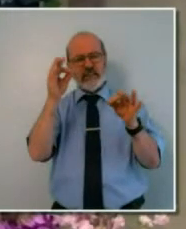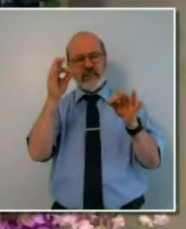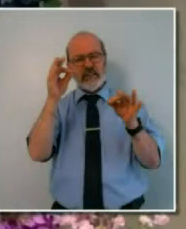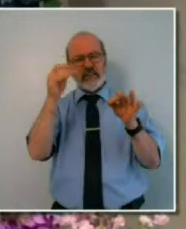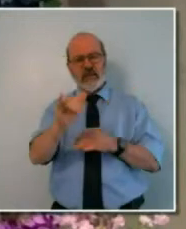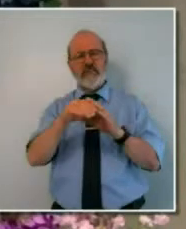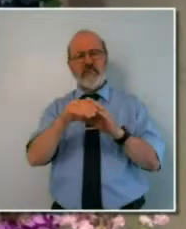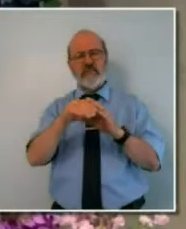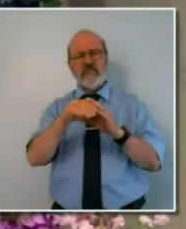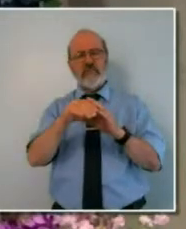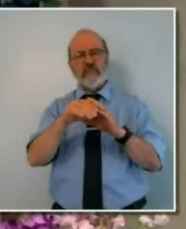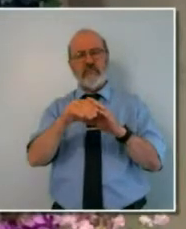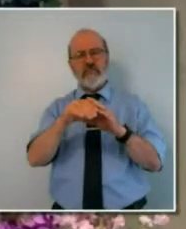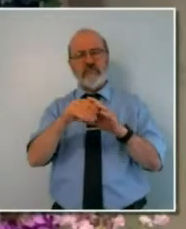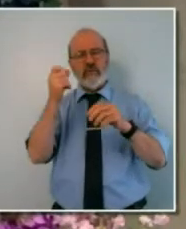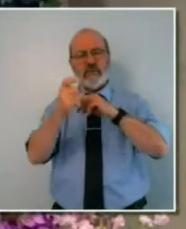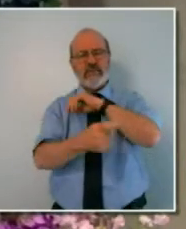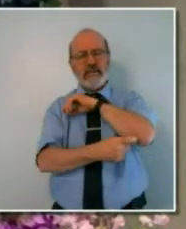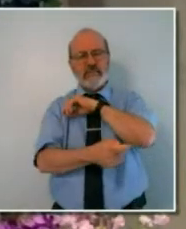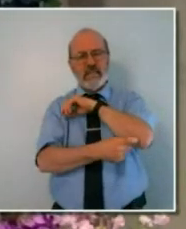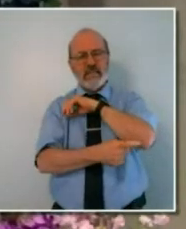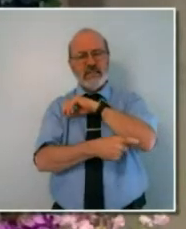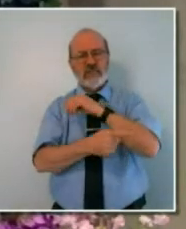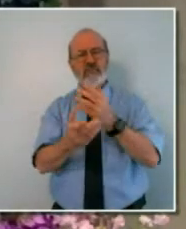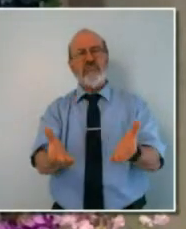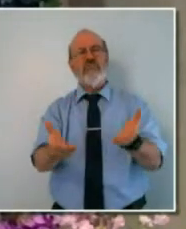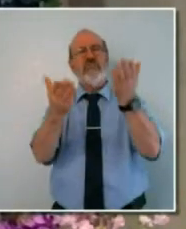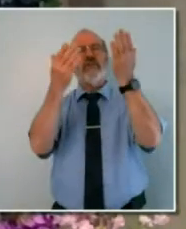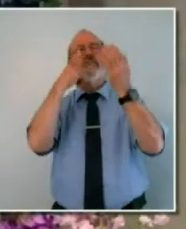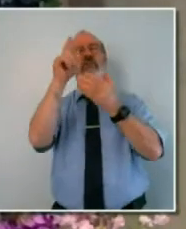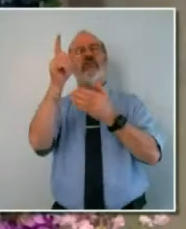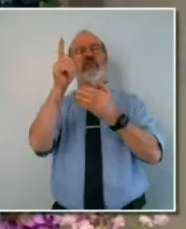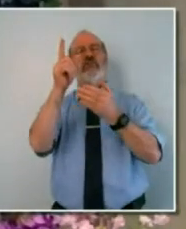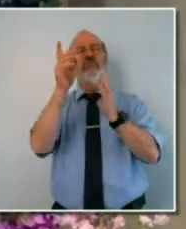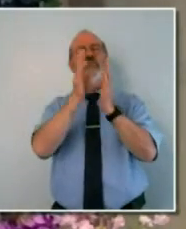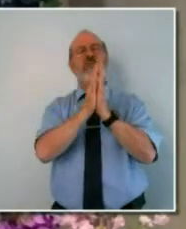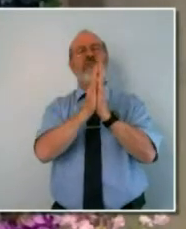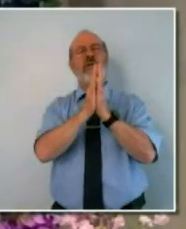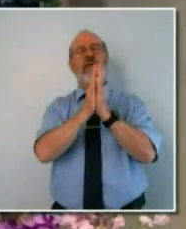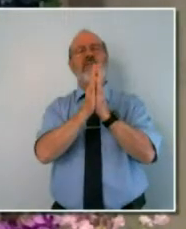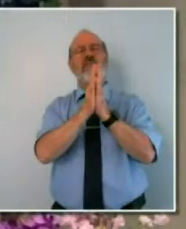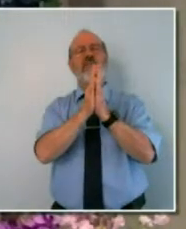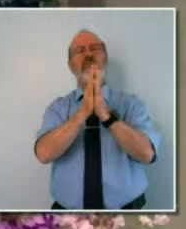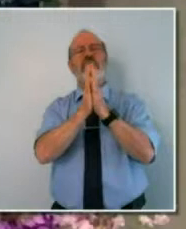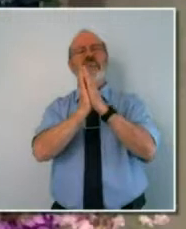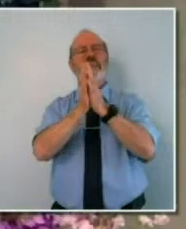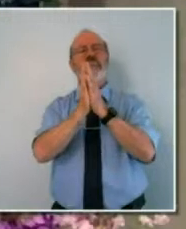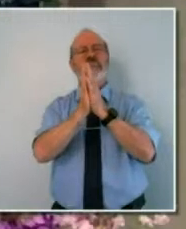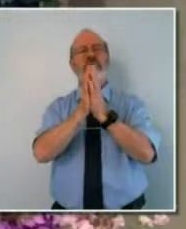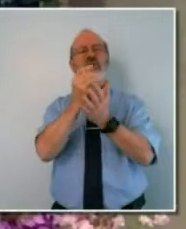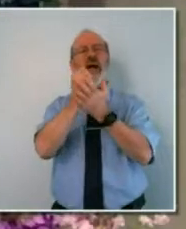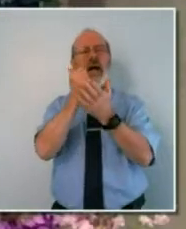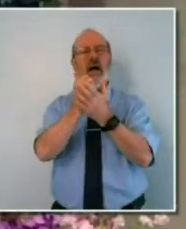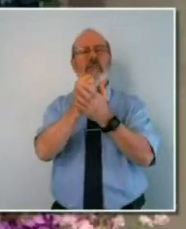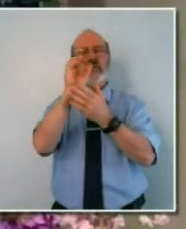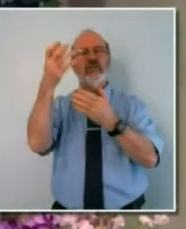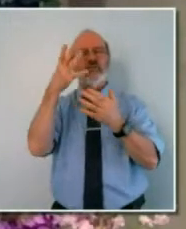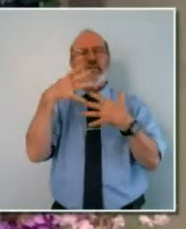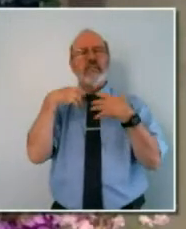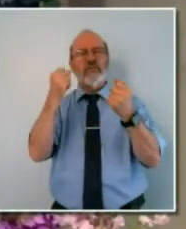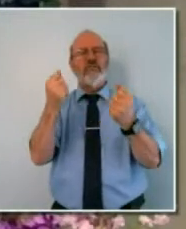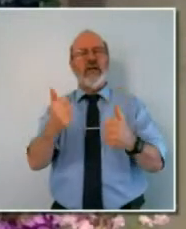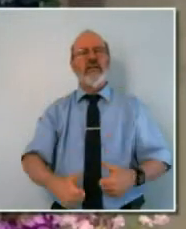We just pray for your intervention and for your grace and strength in her life. And we rejoice that she's come to know Christ as